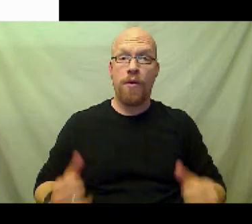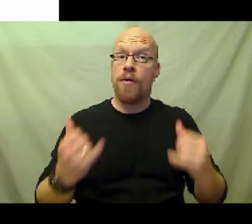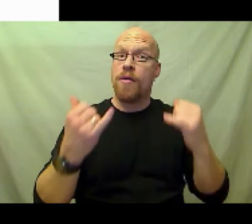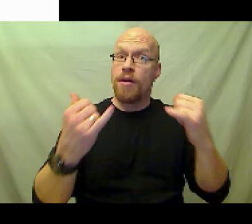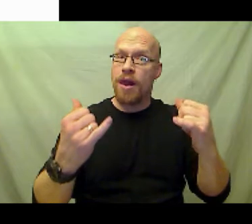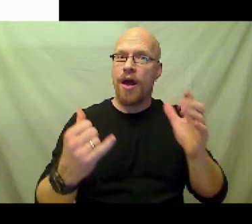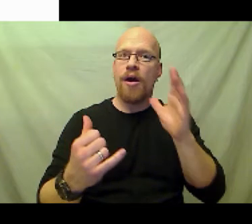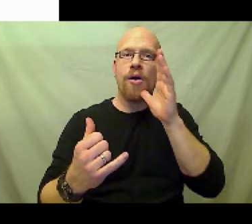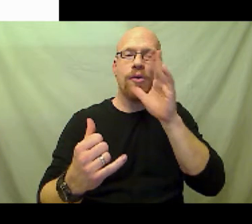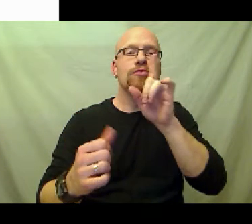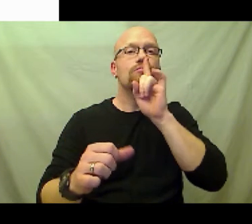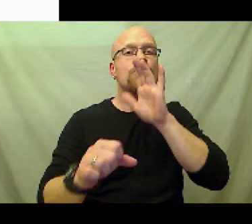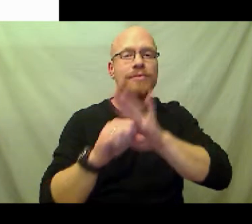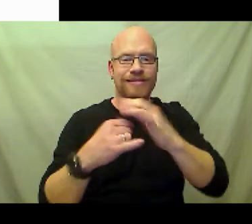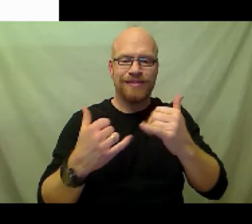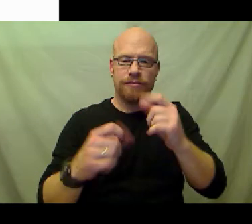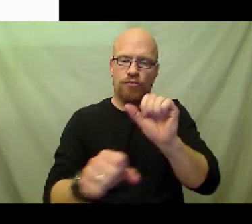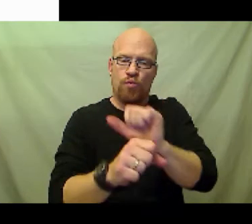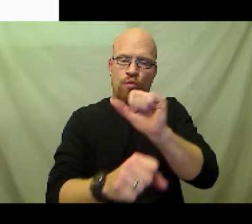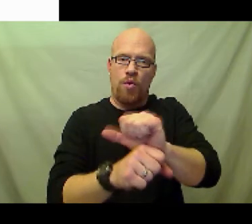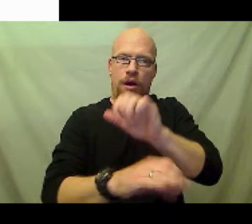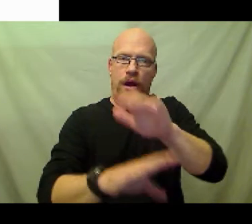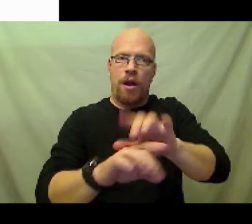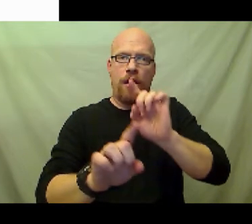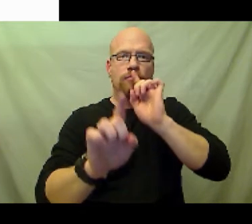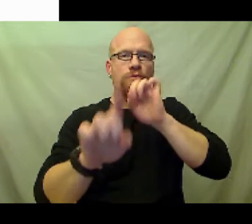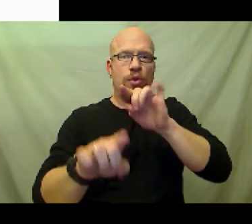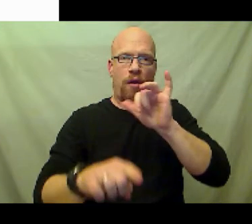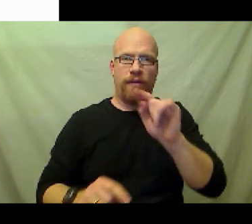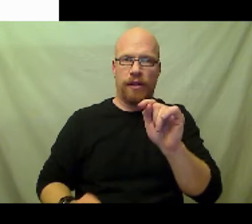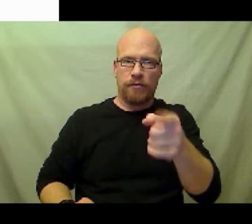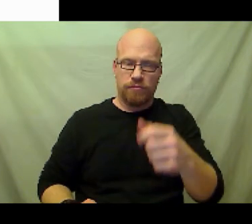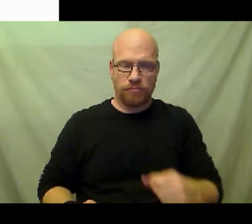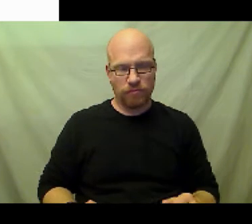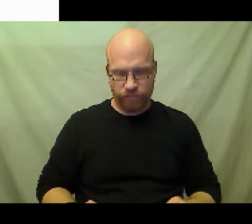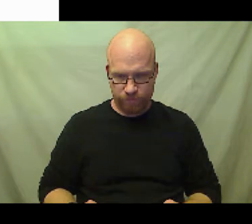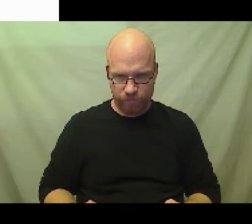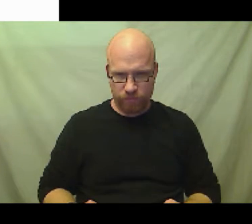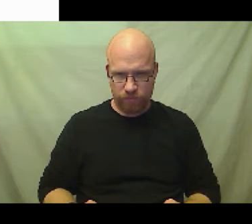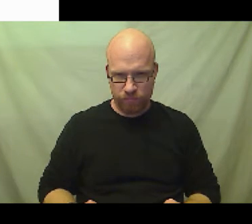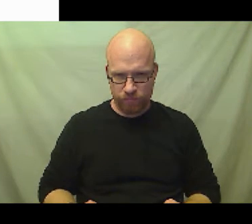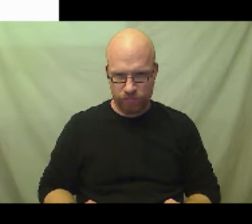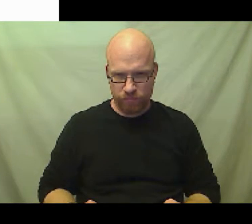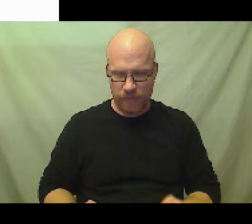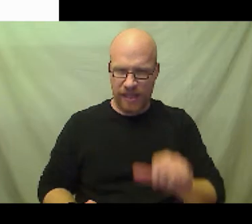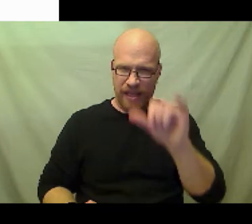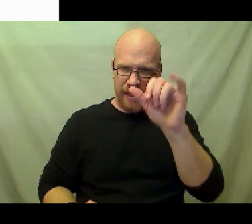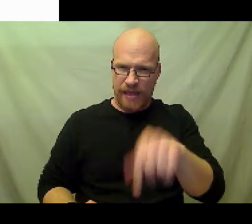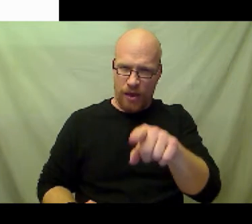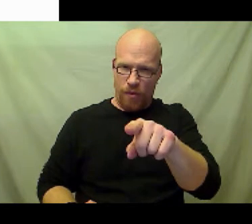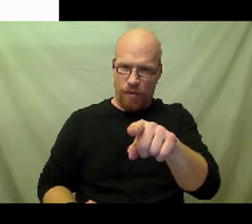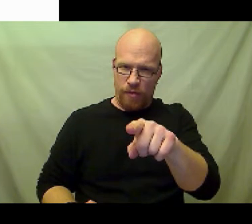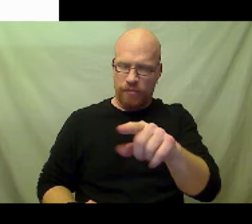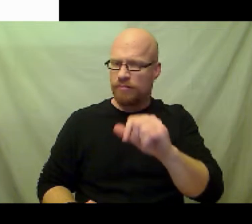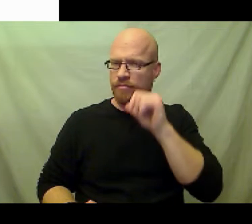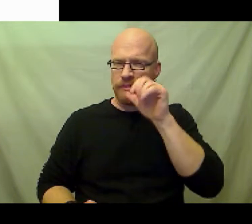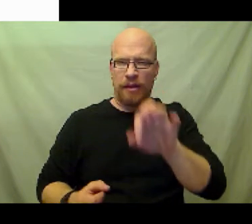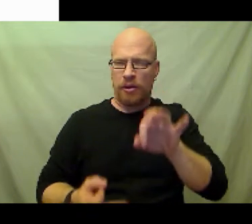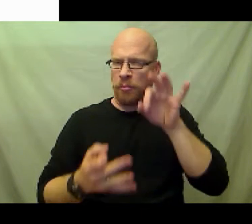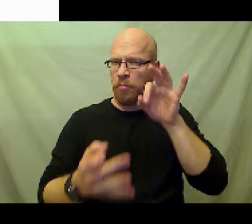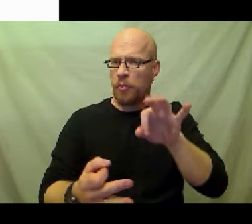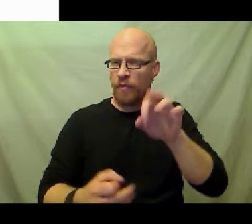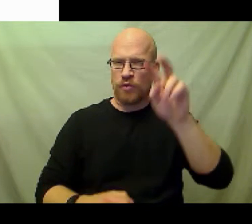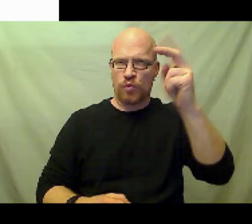0. Now we're going to solve a quadratic by completing the square.